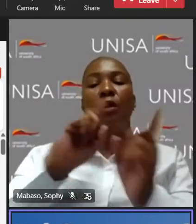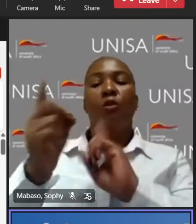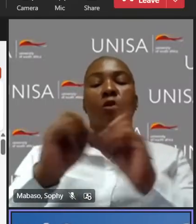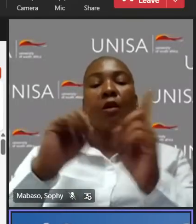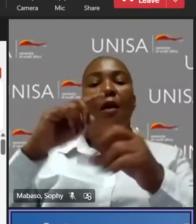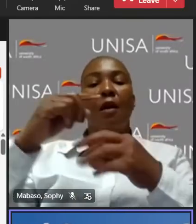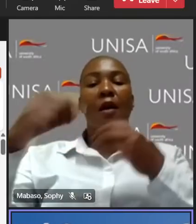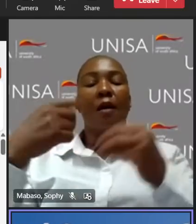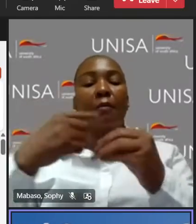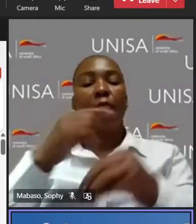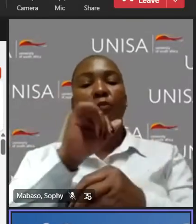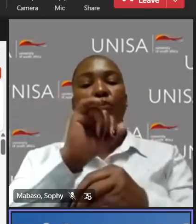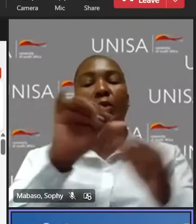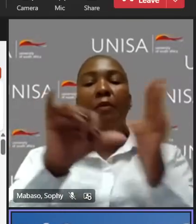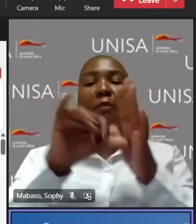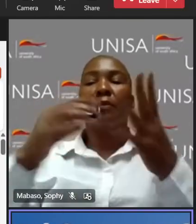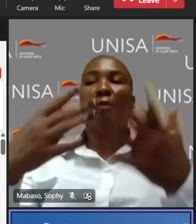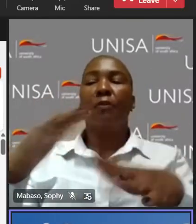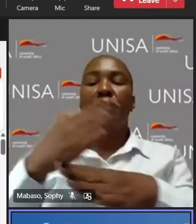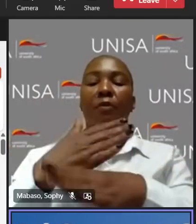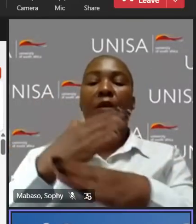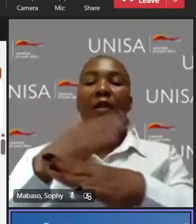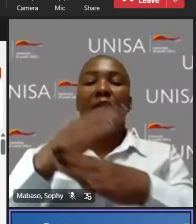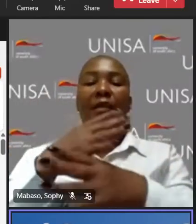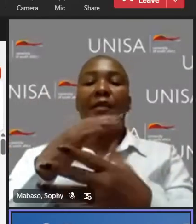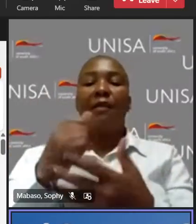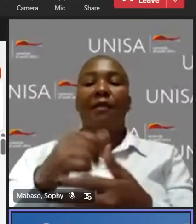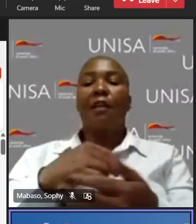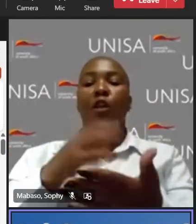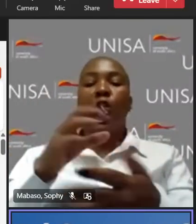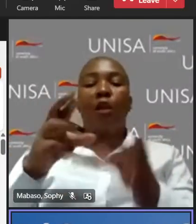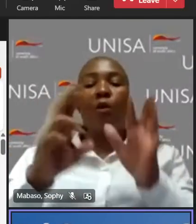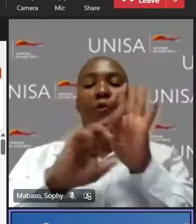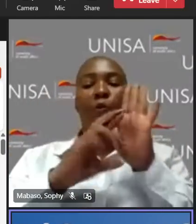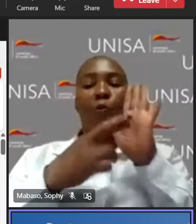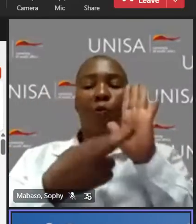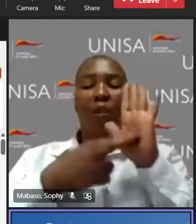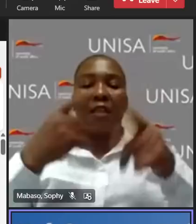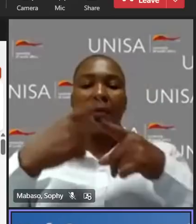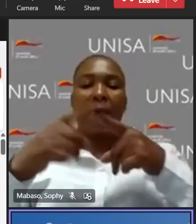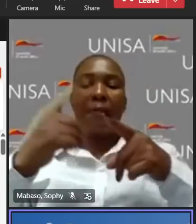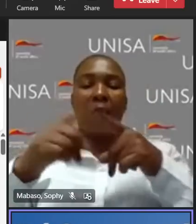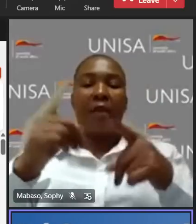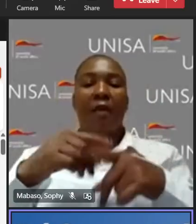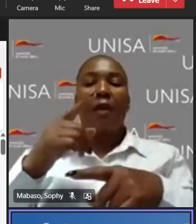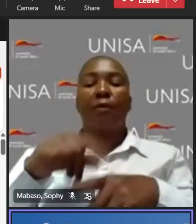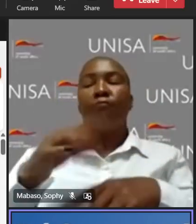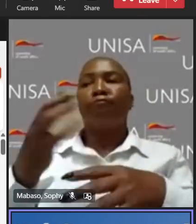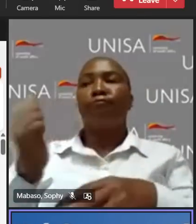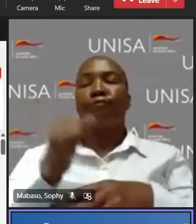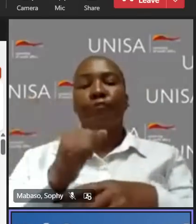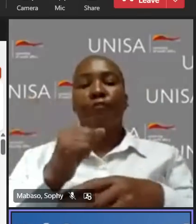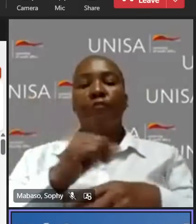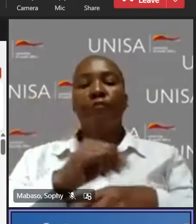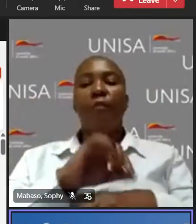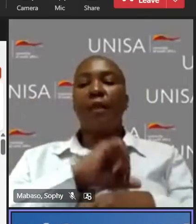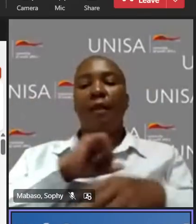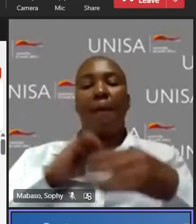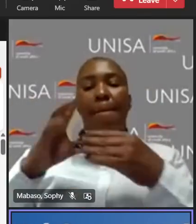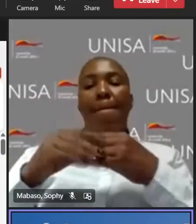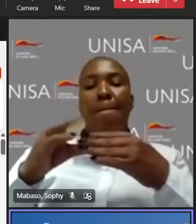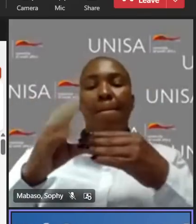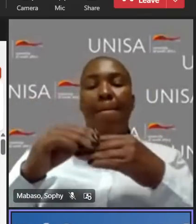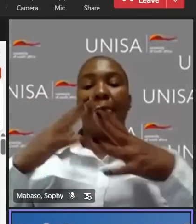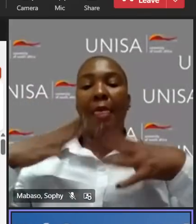the incredible work and role that they play. I'm here with my colleague, our student health and